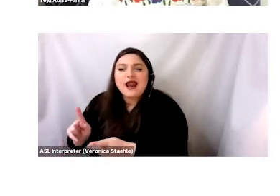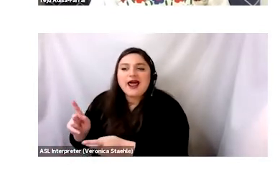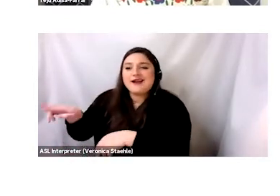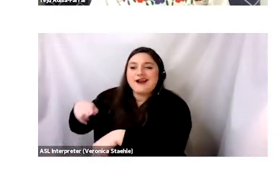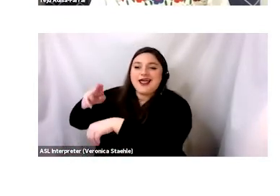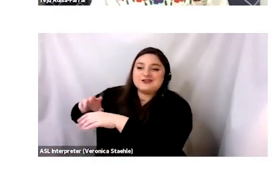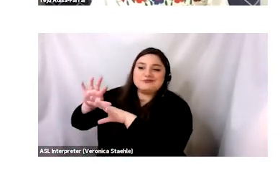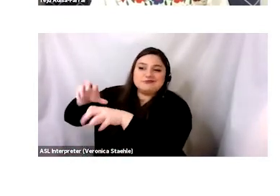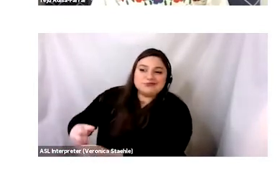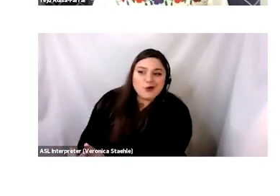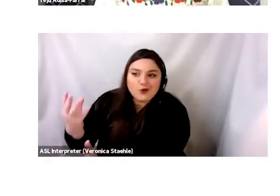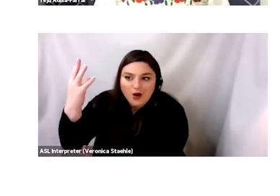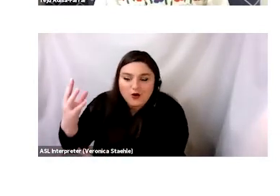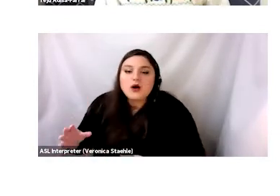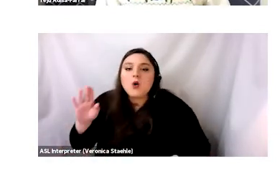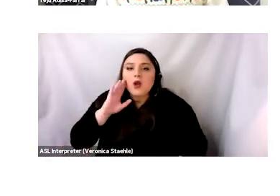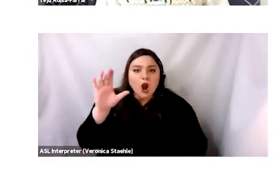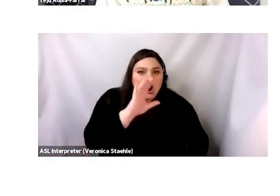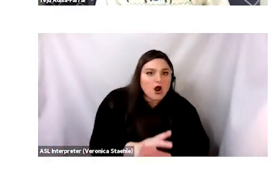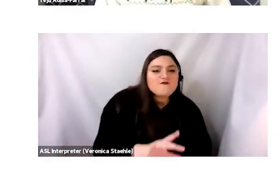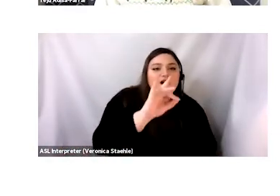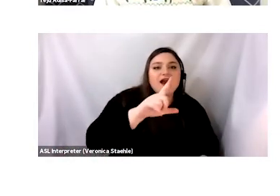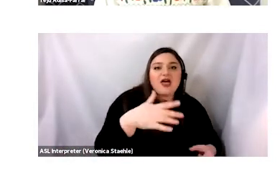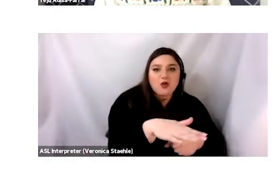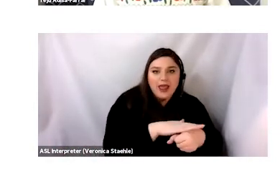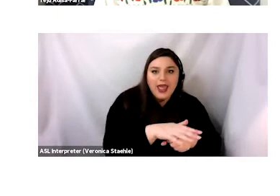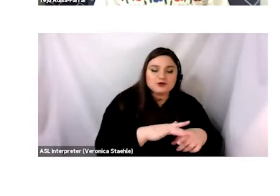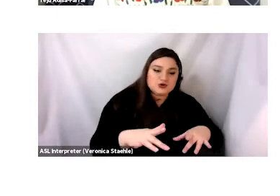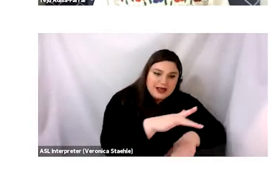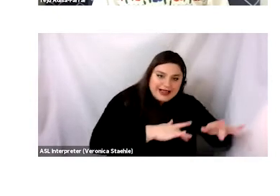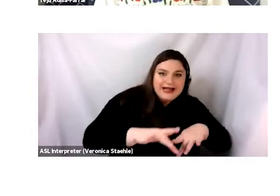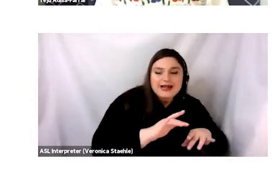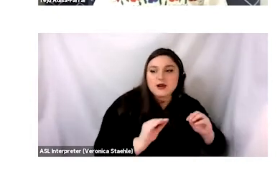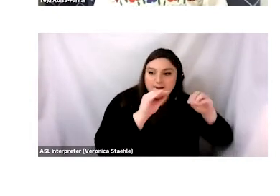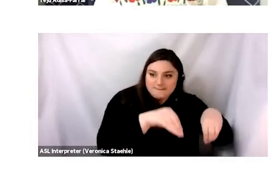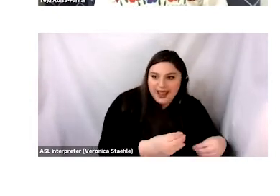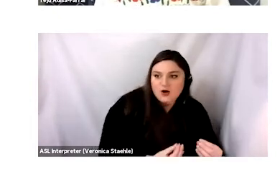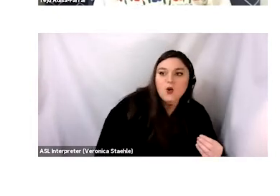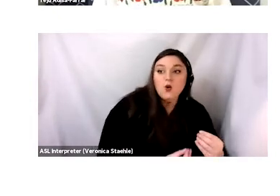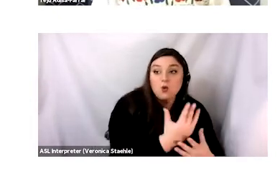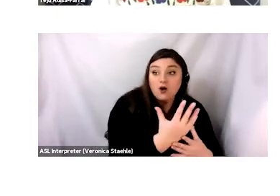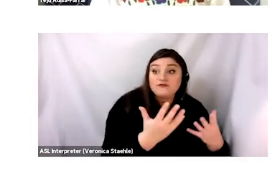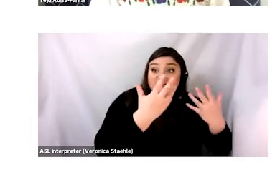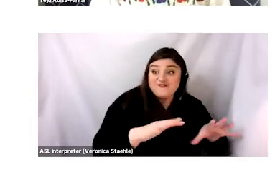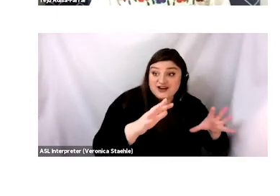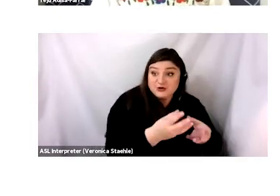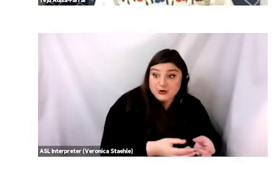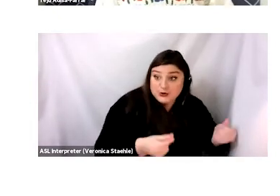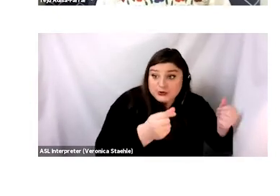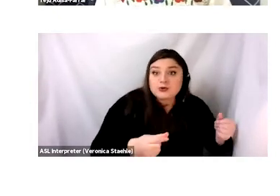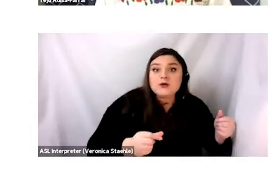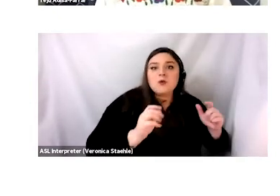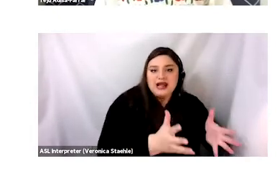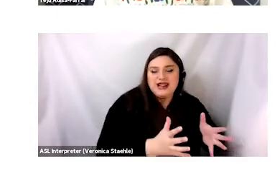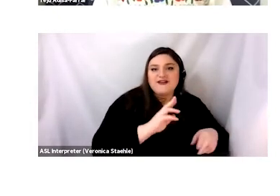it could have some time to regenerate, the forest could regrow. So clearing the land had been happening before, but not on such a